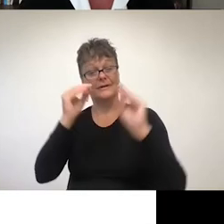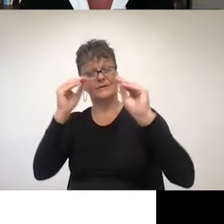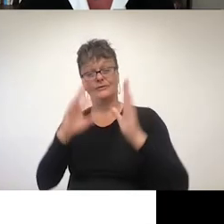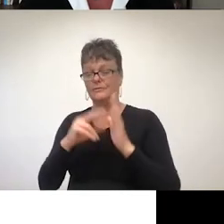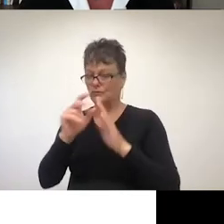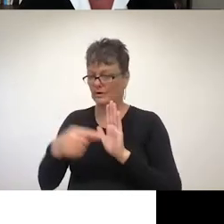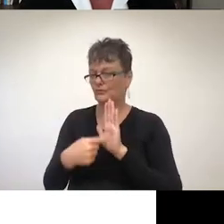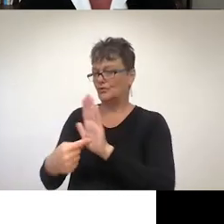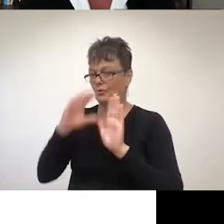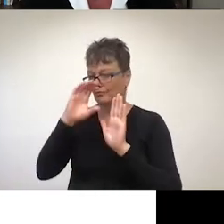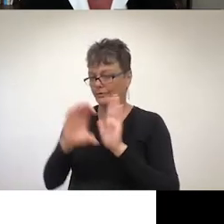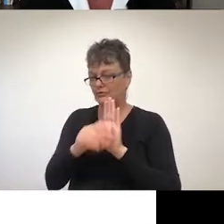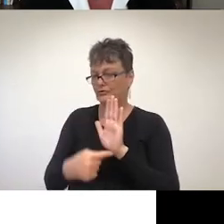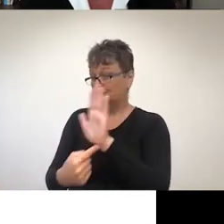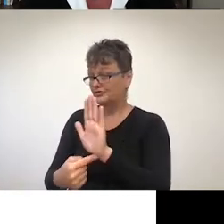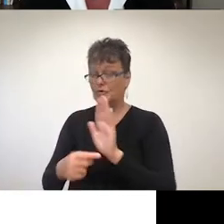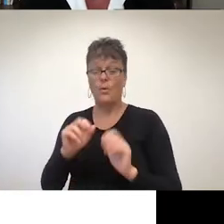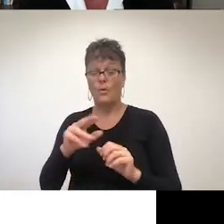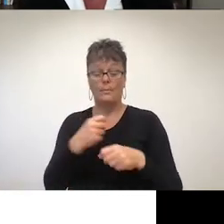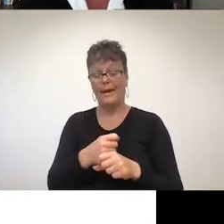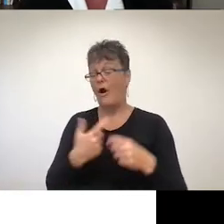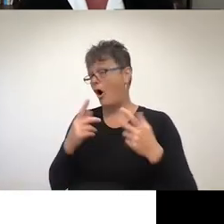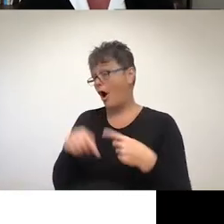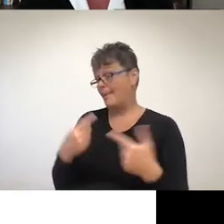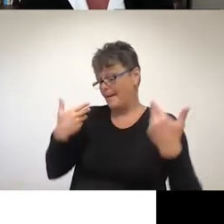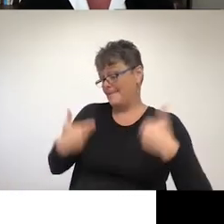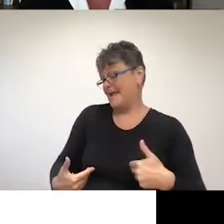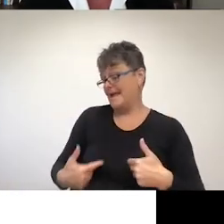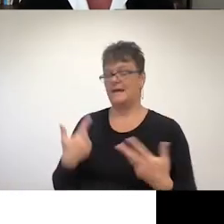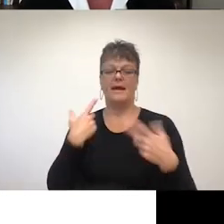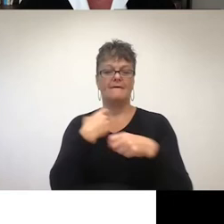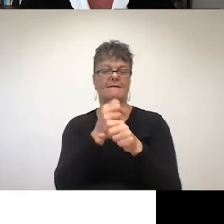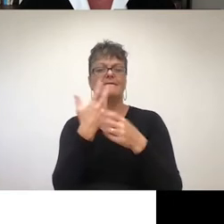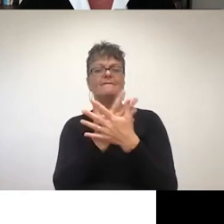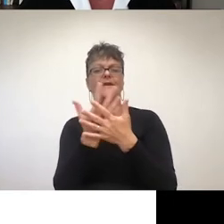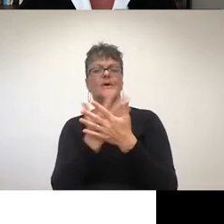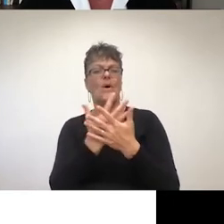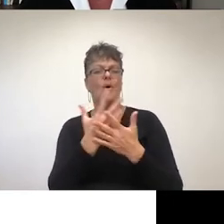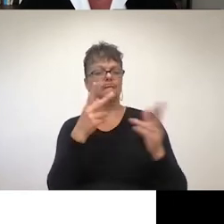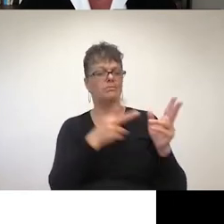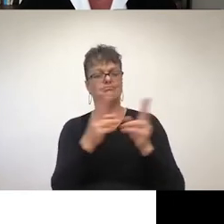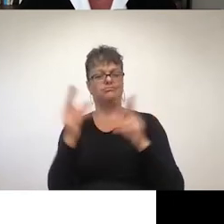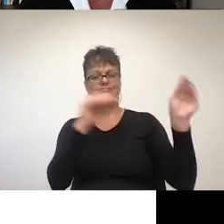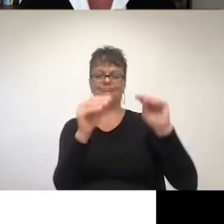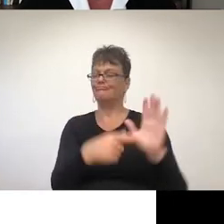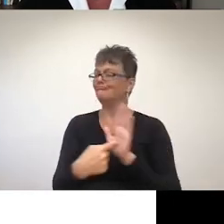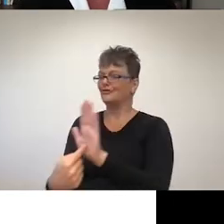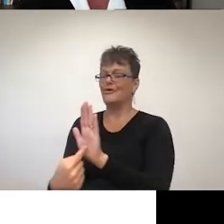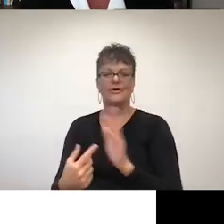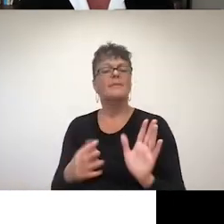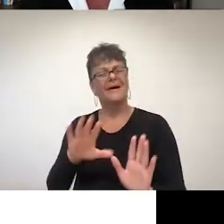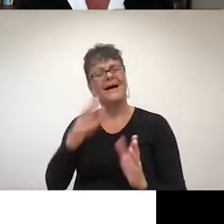make an all about me video. And as I mentioned then, you want to carry this through the whole class, right? It's not just something that happens on day one and week